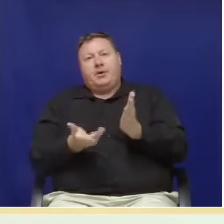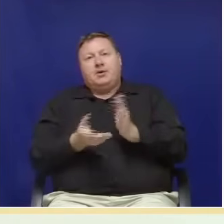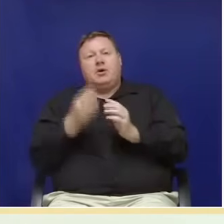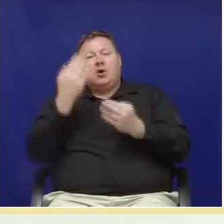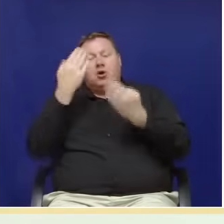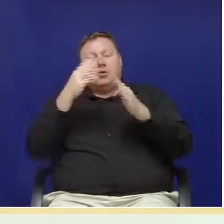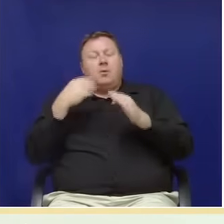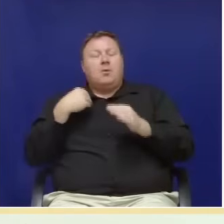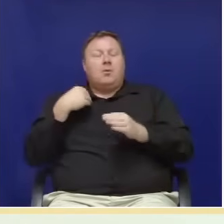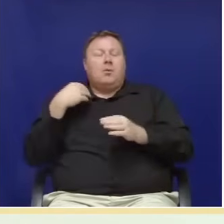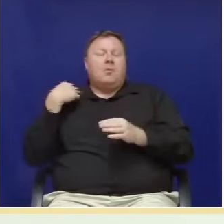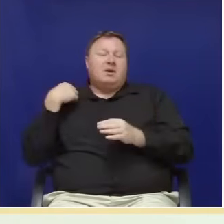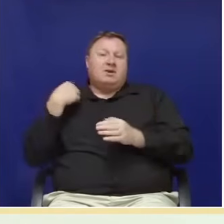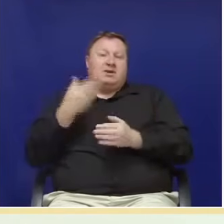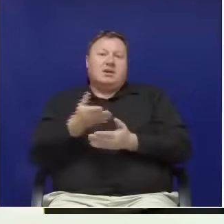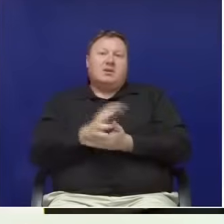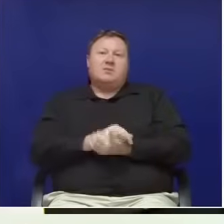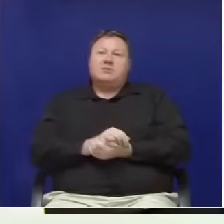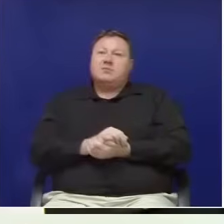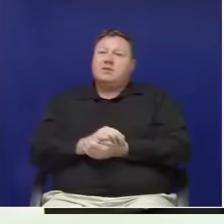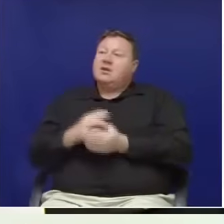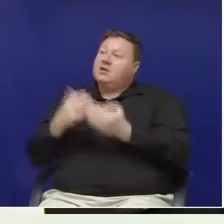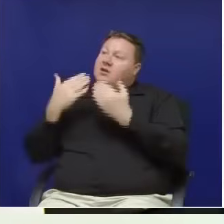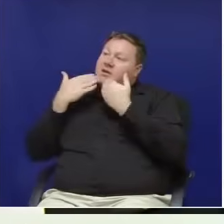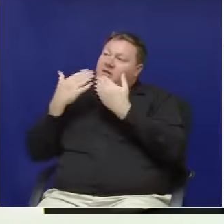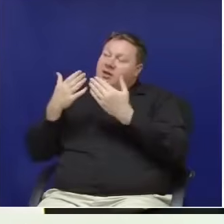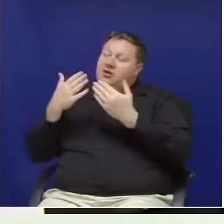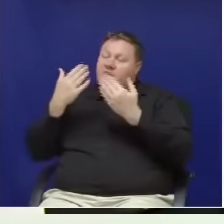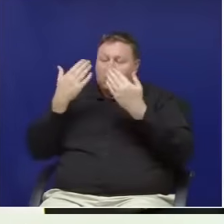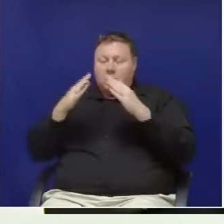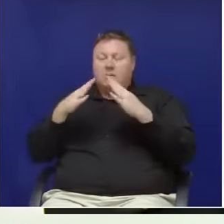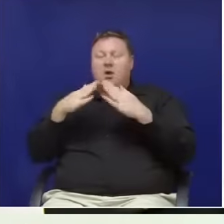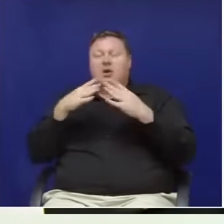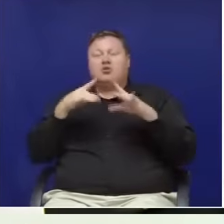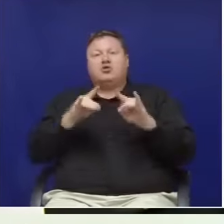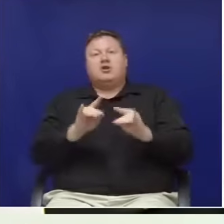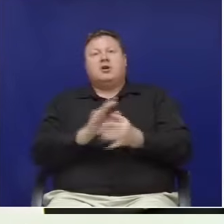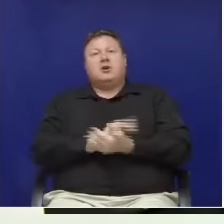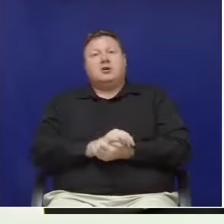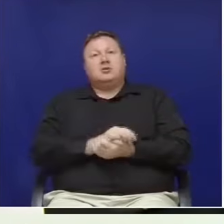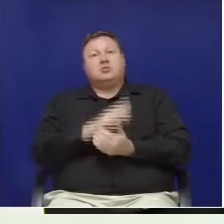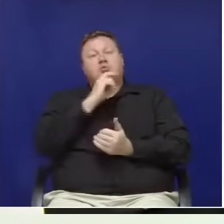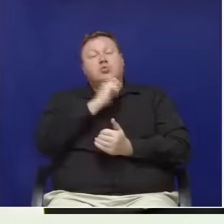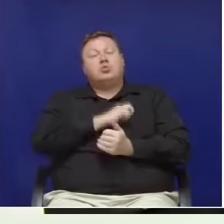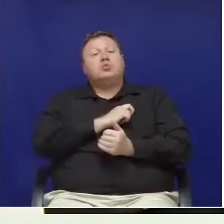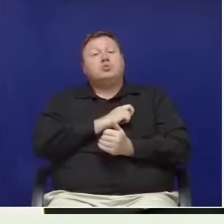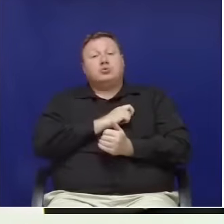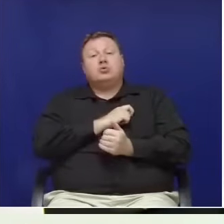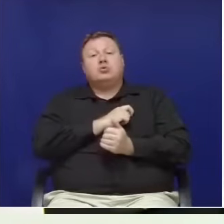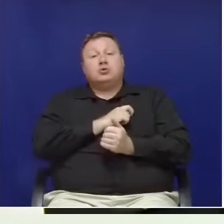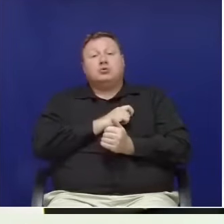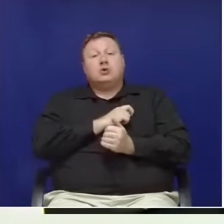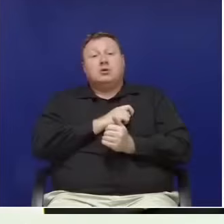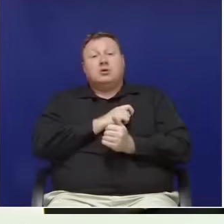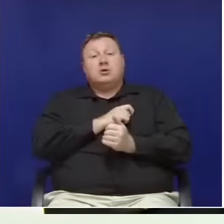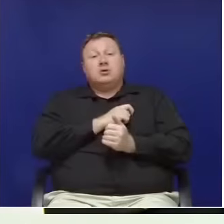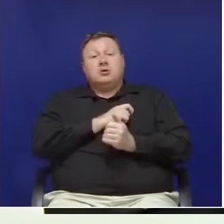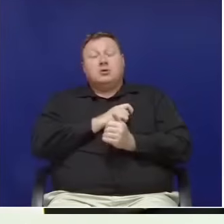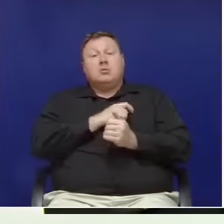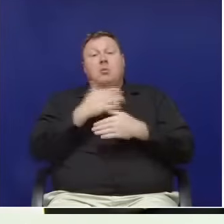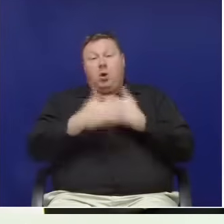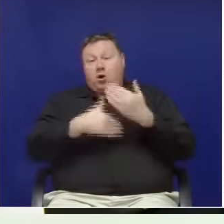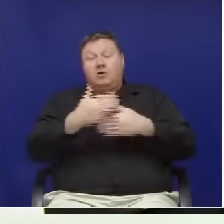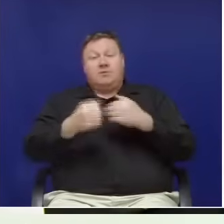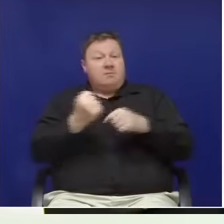Minister. Thank you very much, Honourable House Chair. Indeed, very significant progress has been made on this